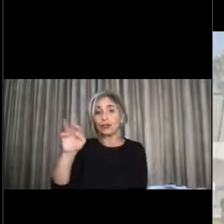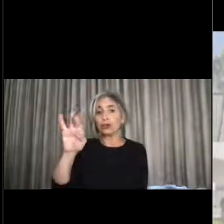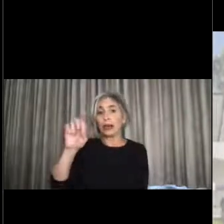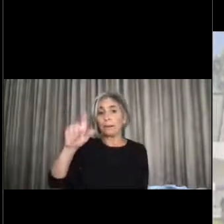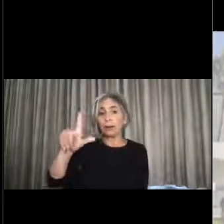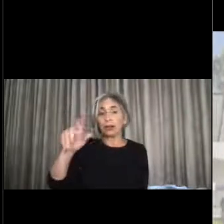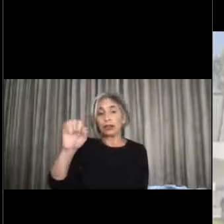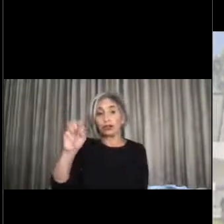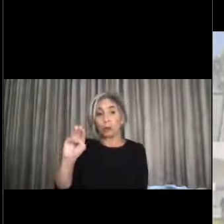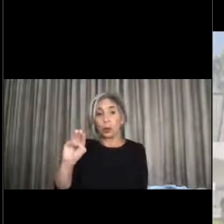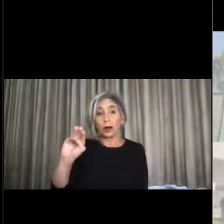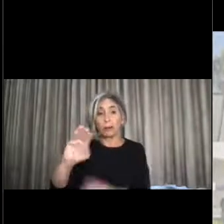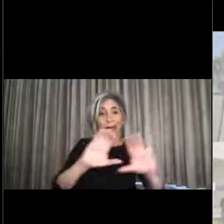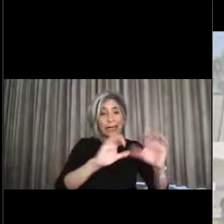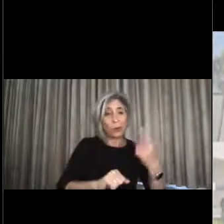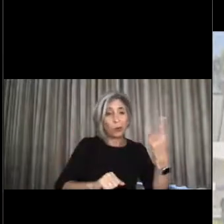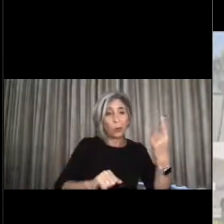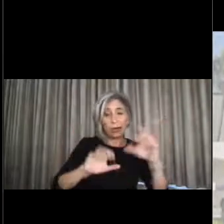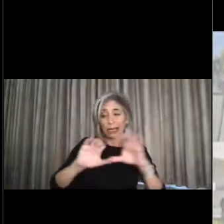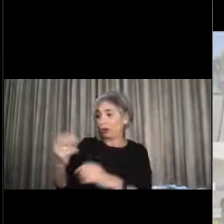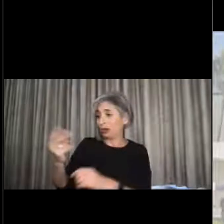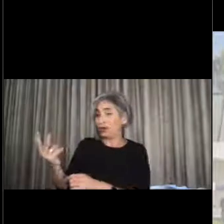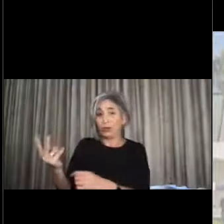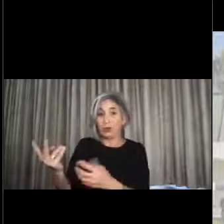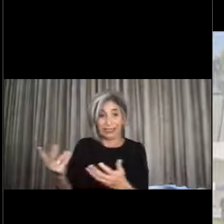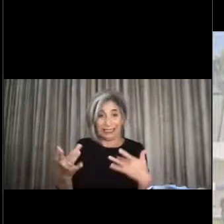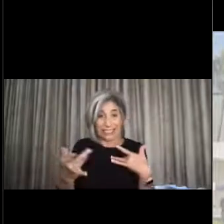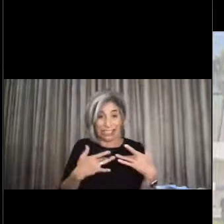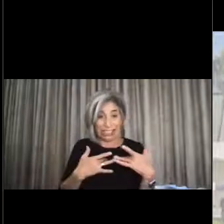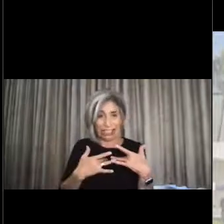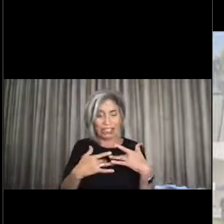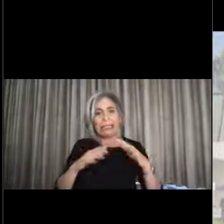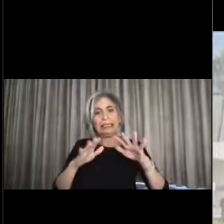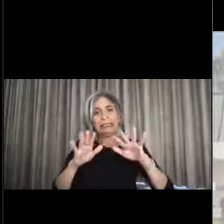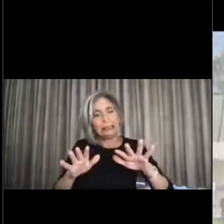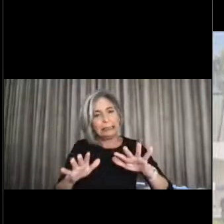2? Really, you've got to think about what your dangers are. It's the wind and